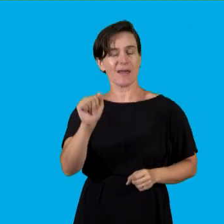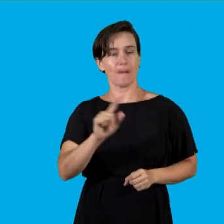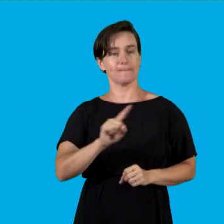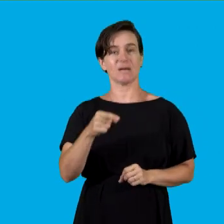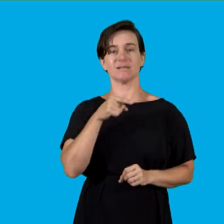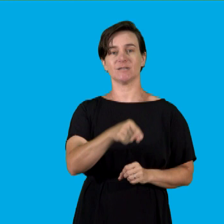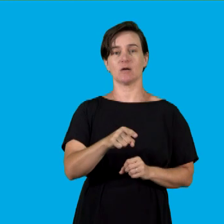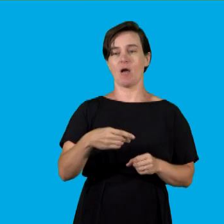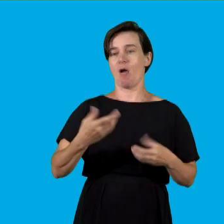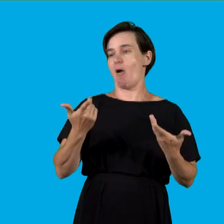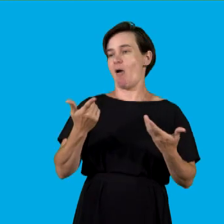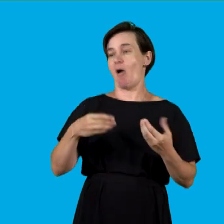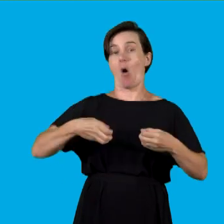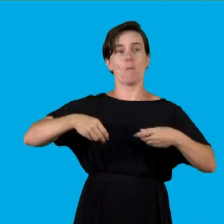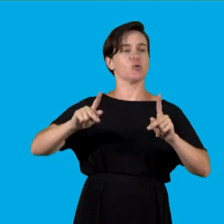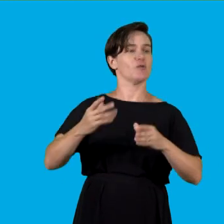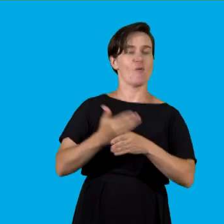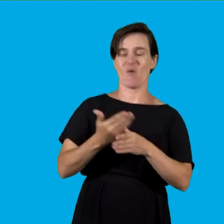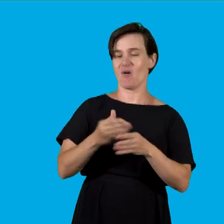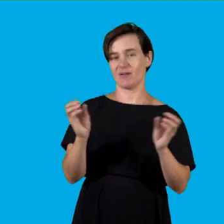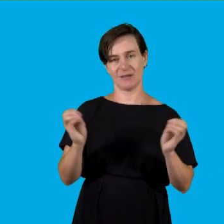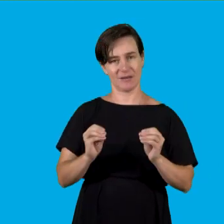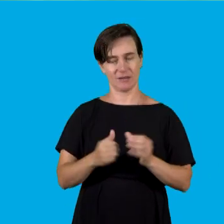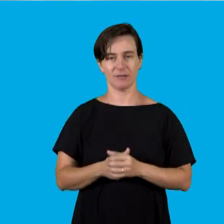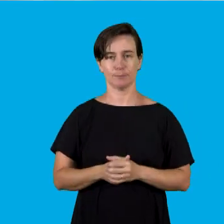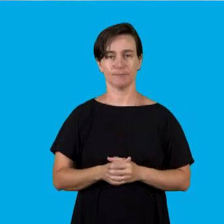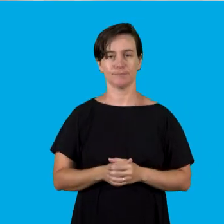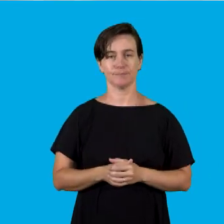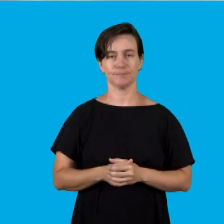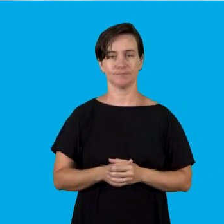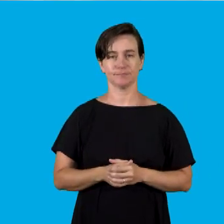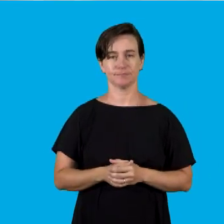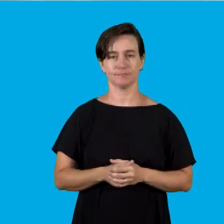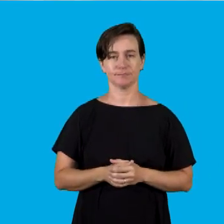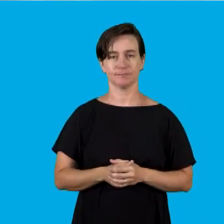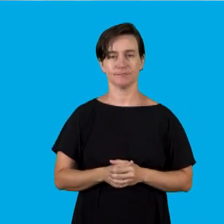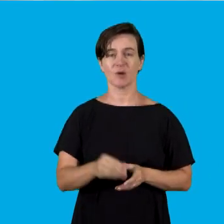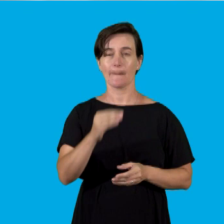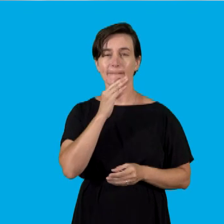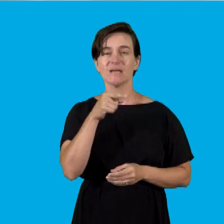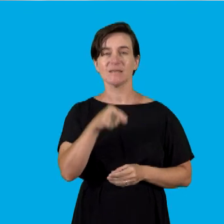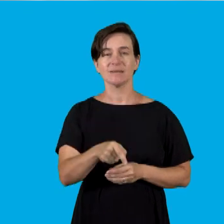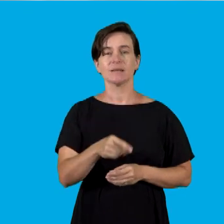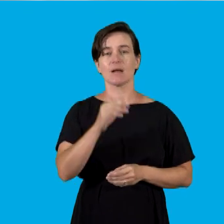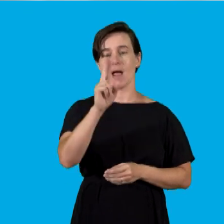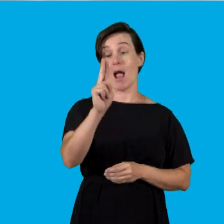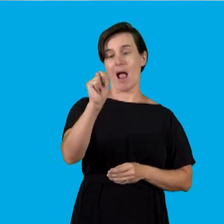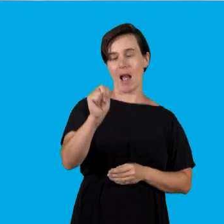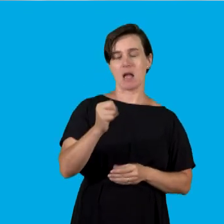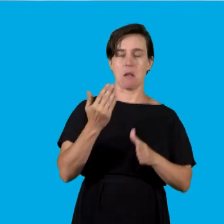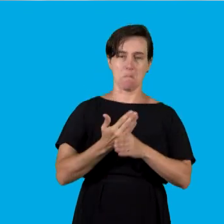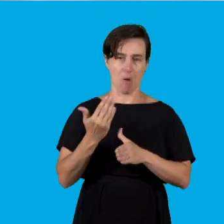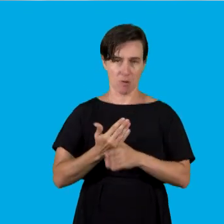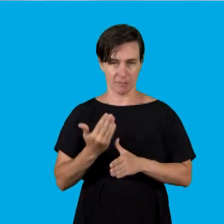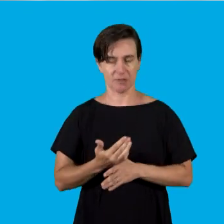sitting at home not having a job because there are no job opportunities. So obviously that would be unemployment.